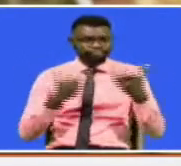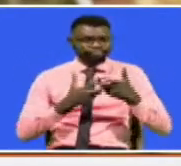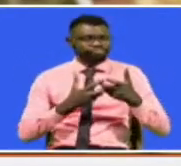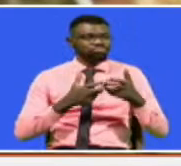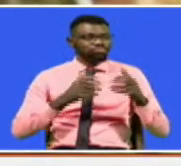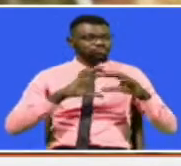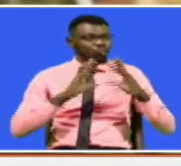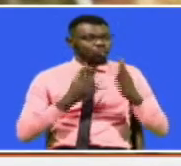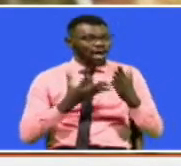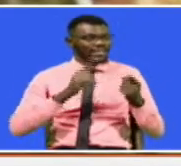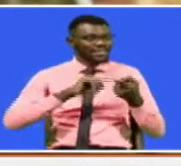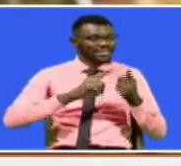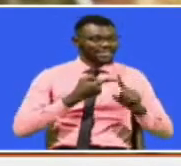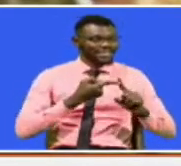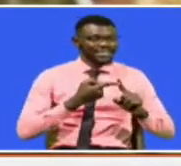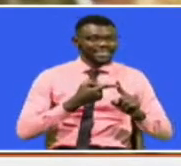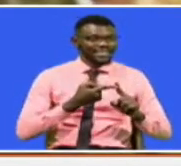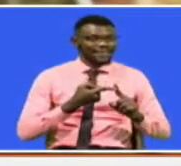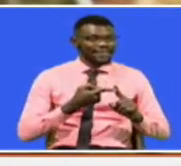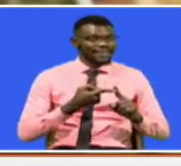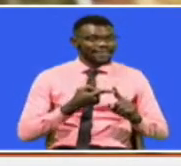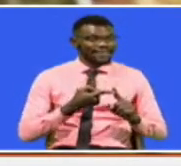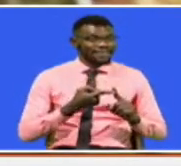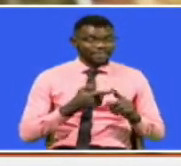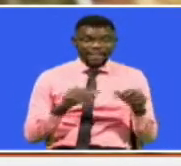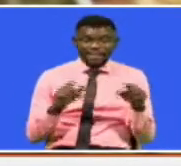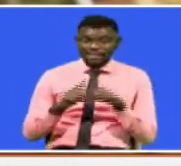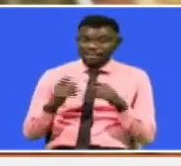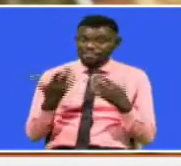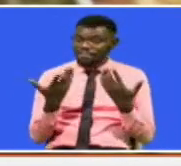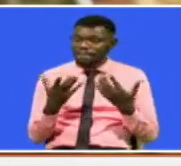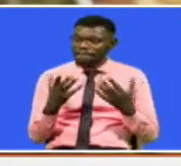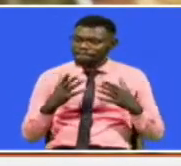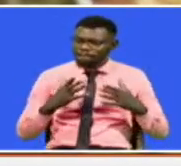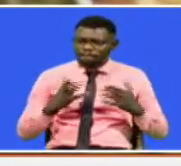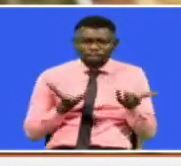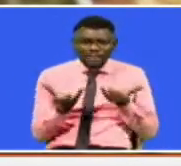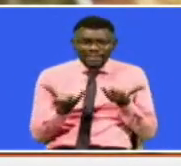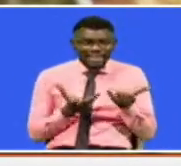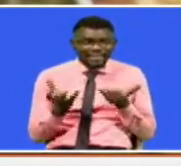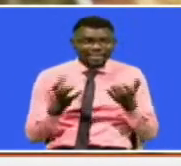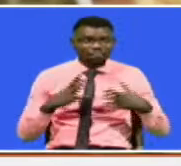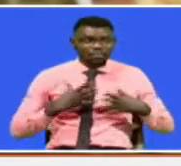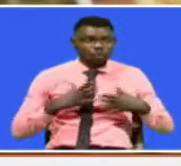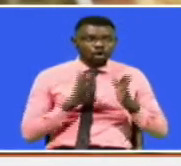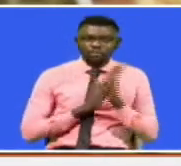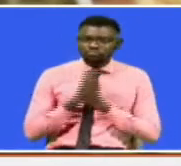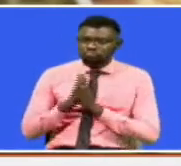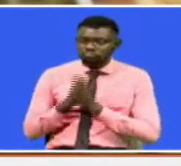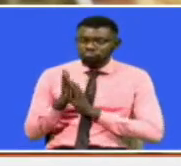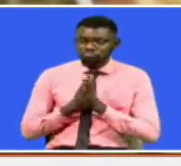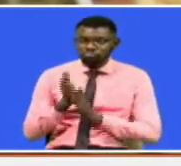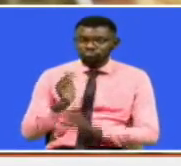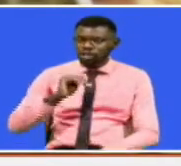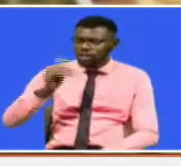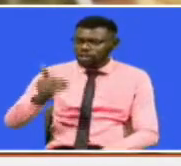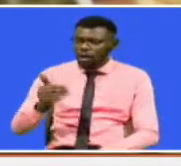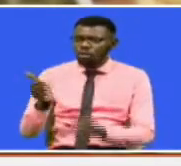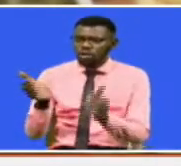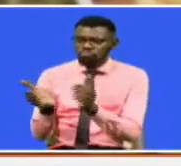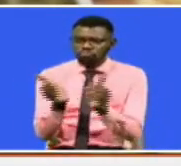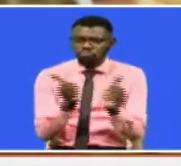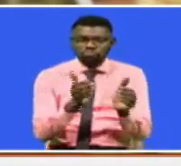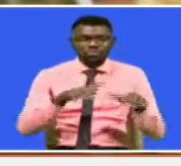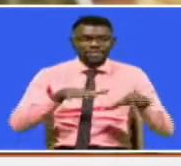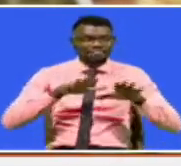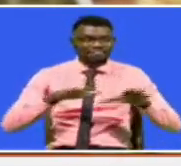living, and use that then to attract business into those small towns and market centers. And that is how